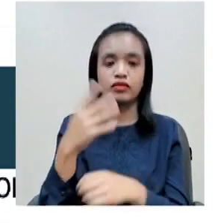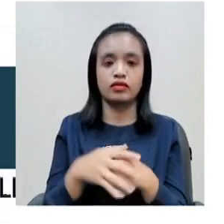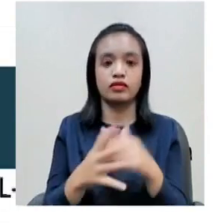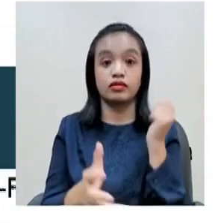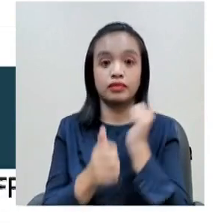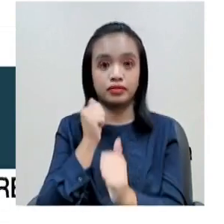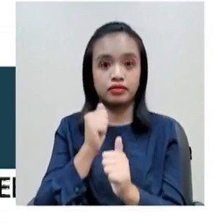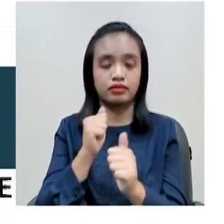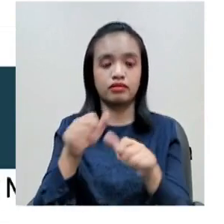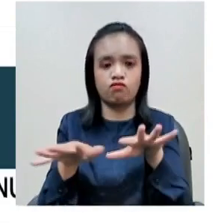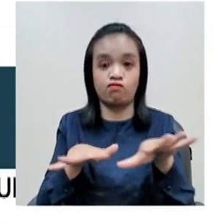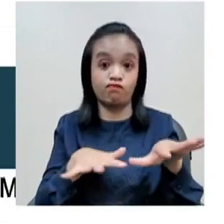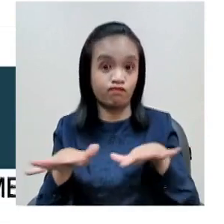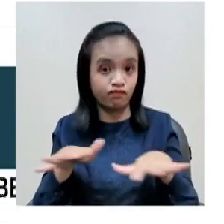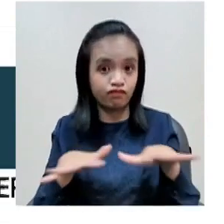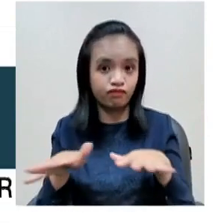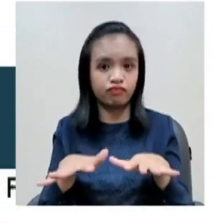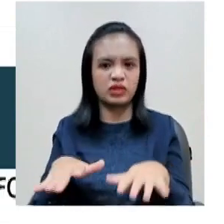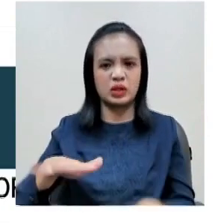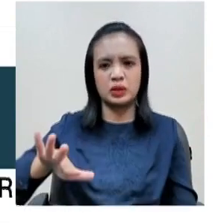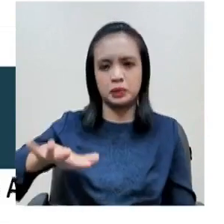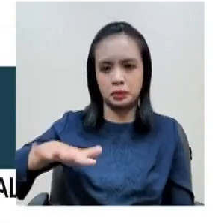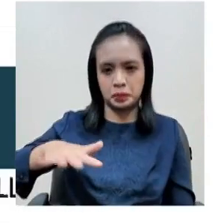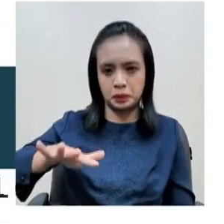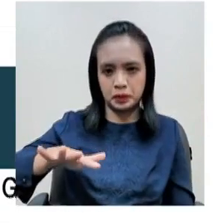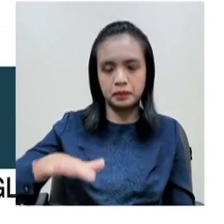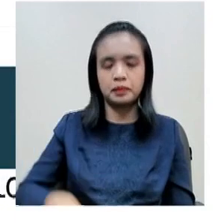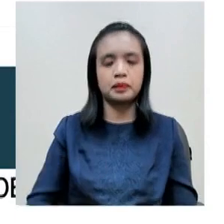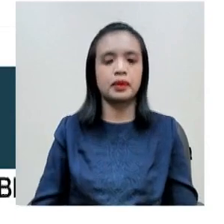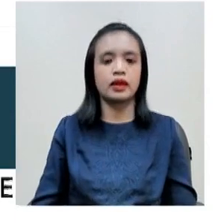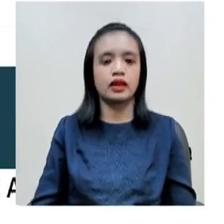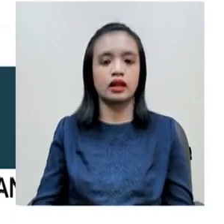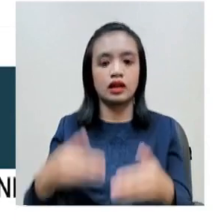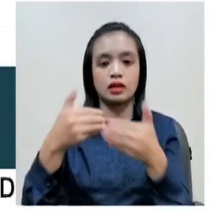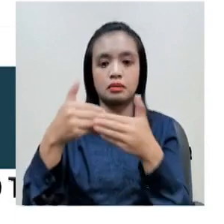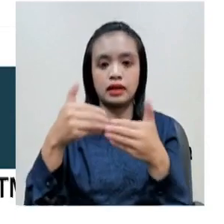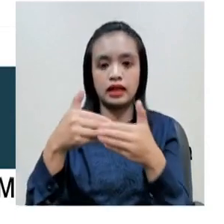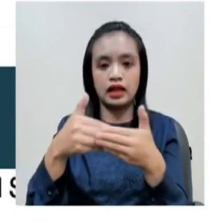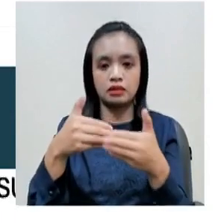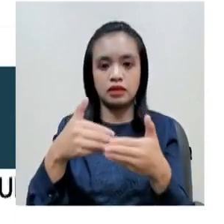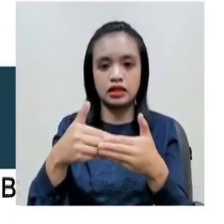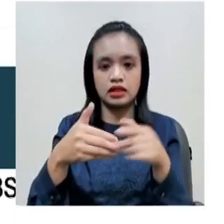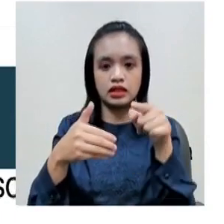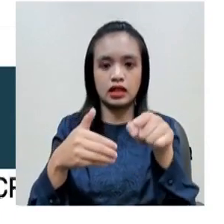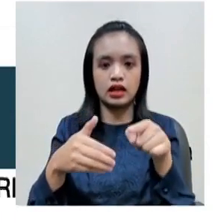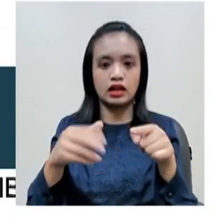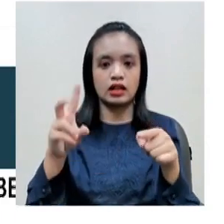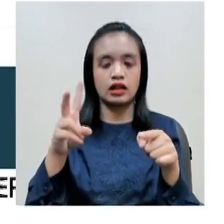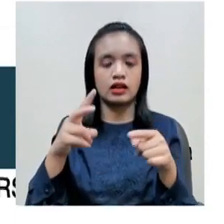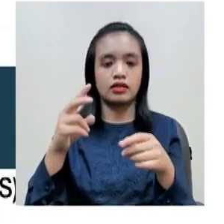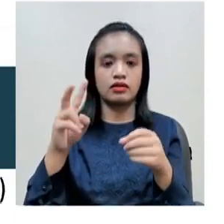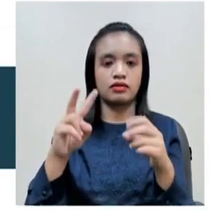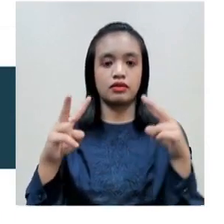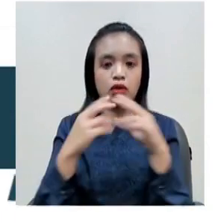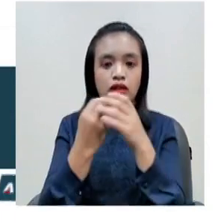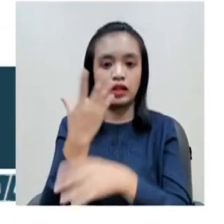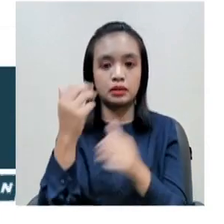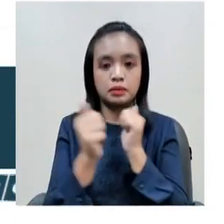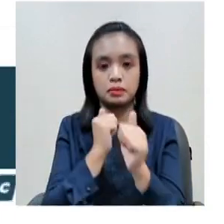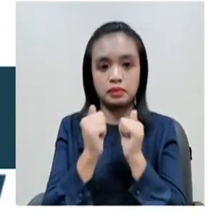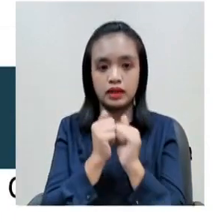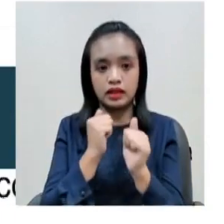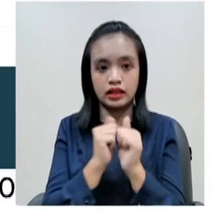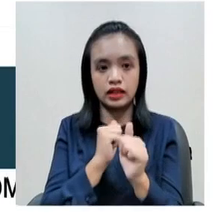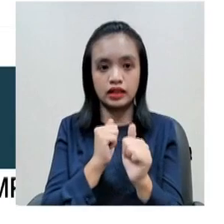these earthquakes are very shallow. No? They are near the surface of the volcano. So that tells us that the